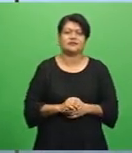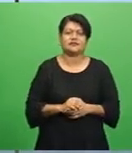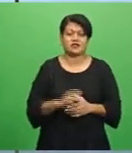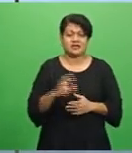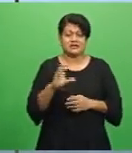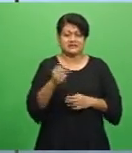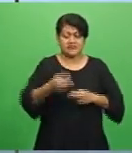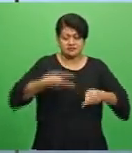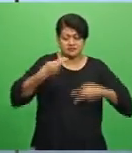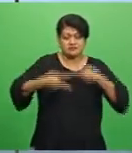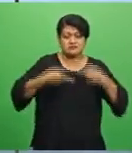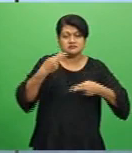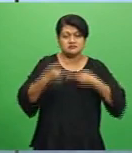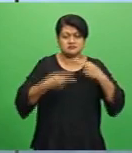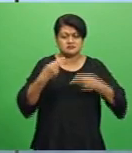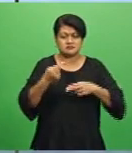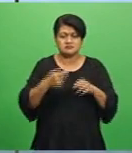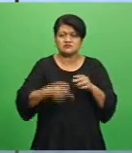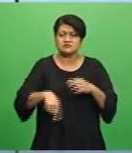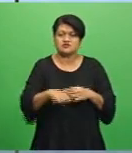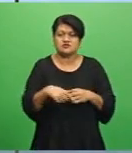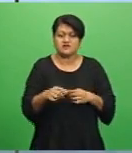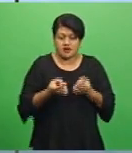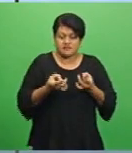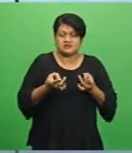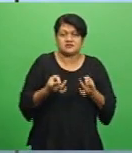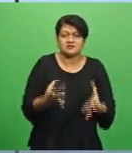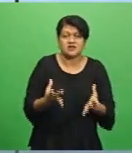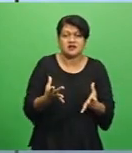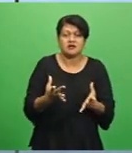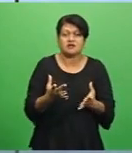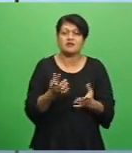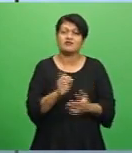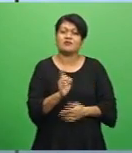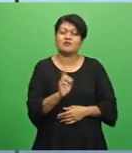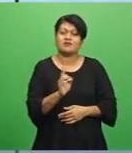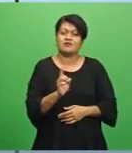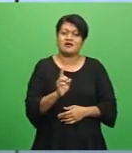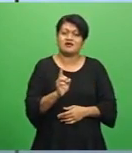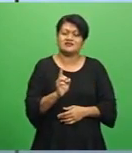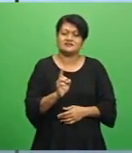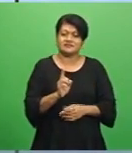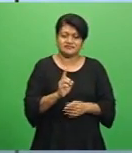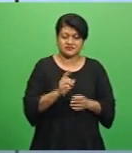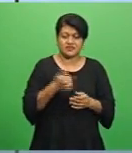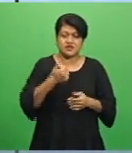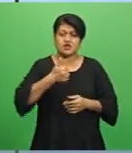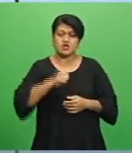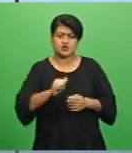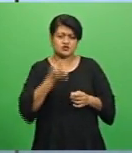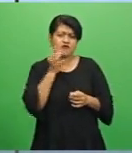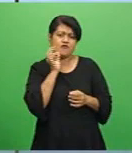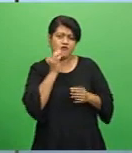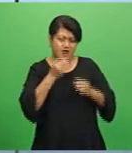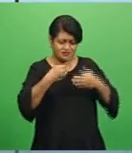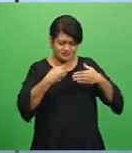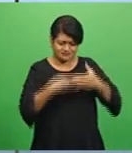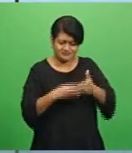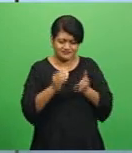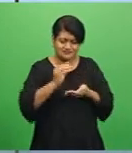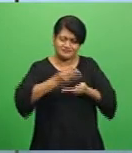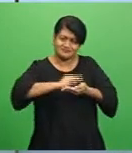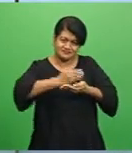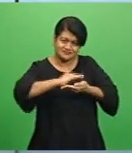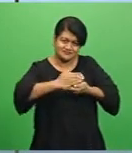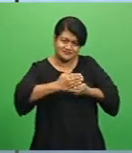Some restaurants in the heart of Suva have already started fading out the use of polystyrene products, with